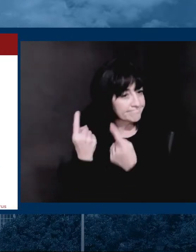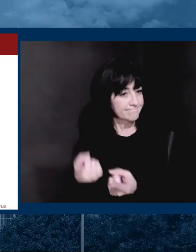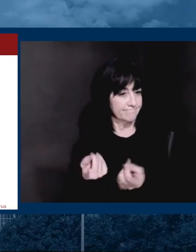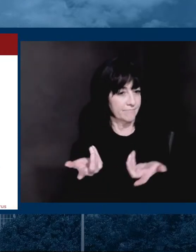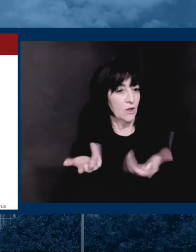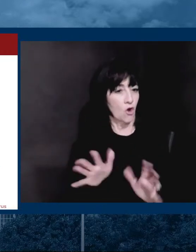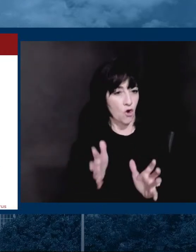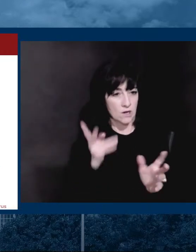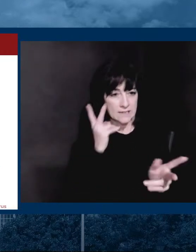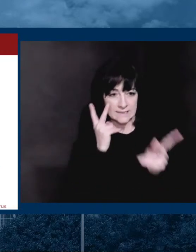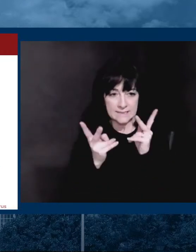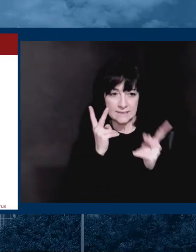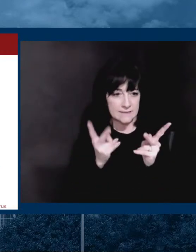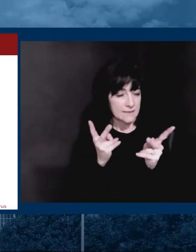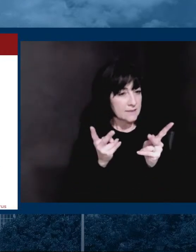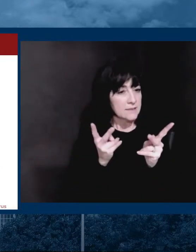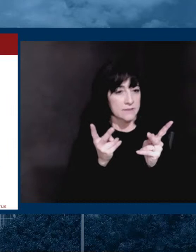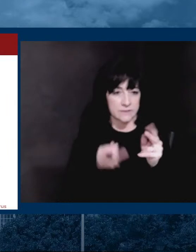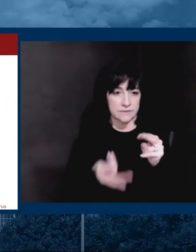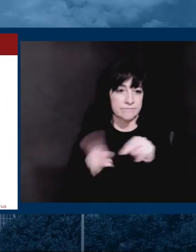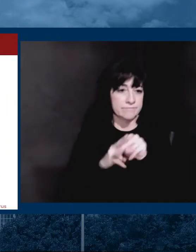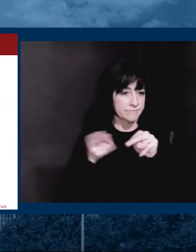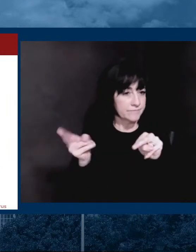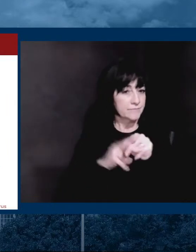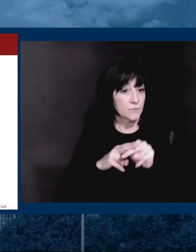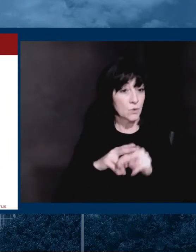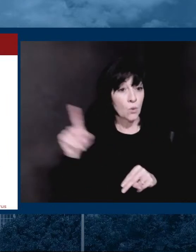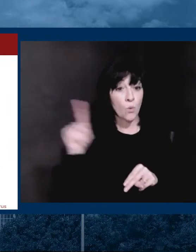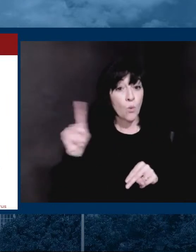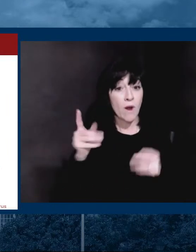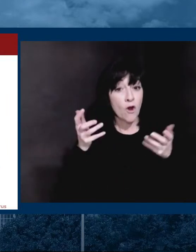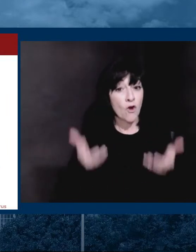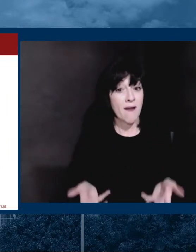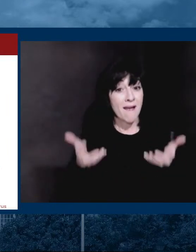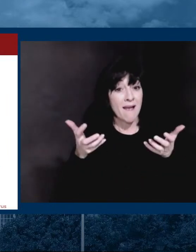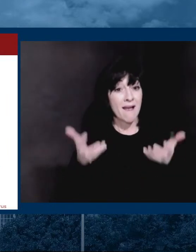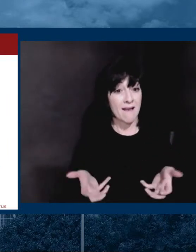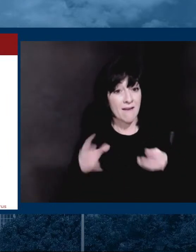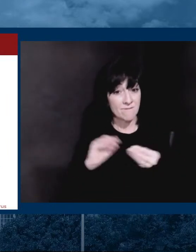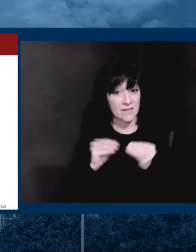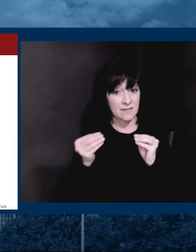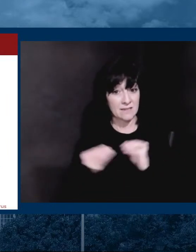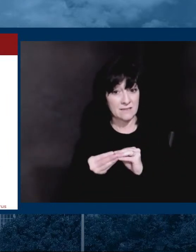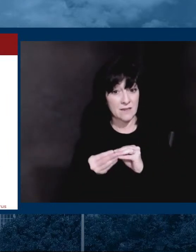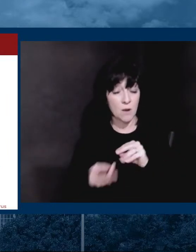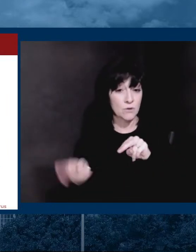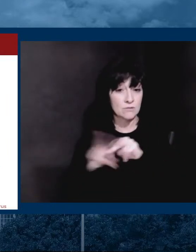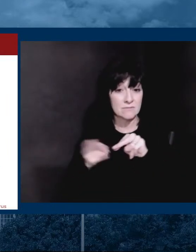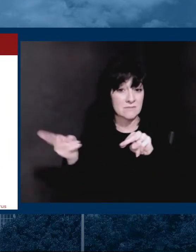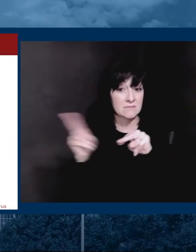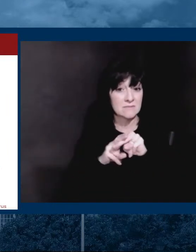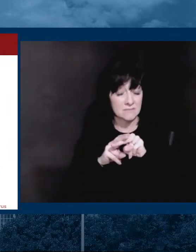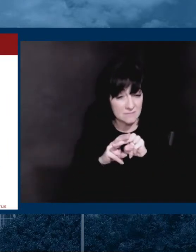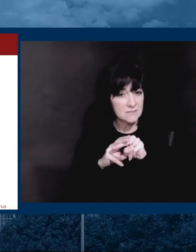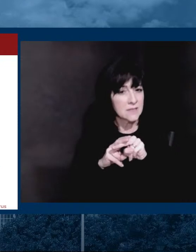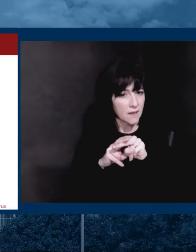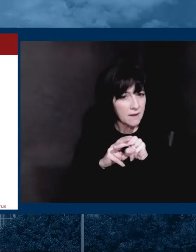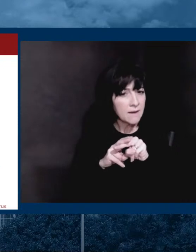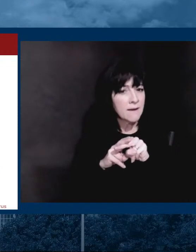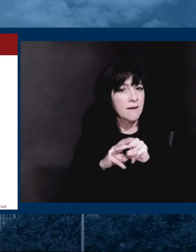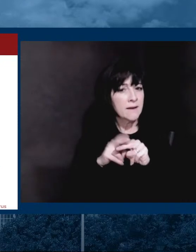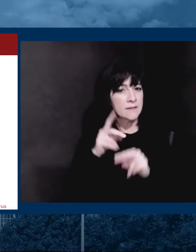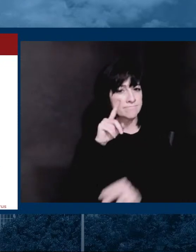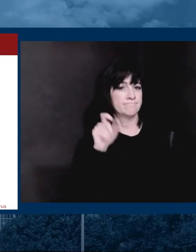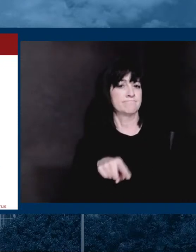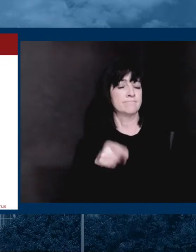rates, especially in Sussex County. So this is the first time in quite a while that we have really seen